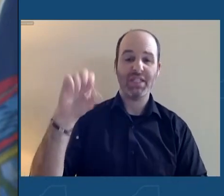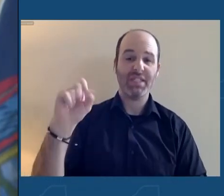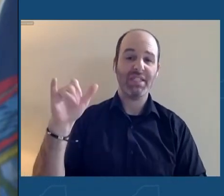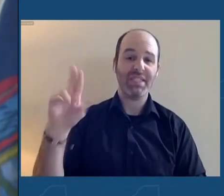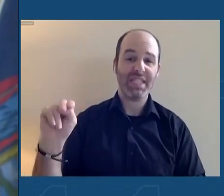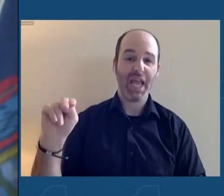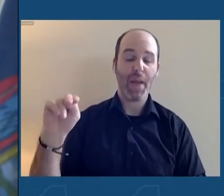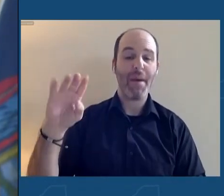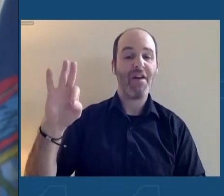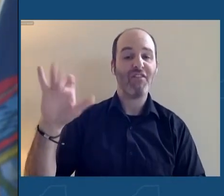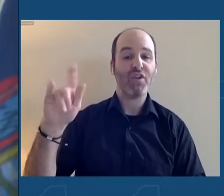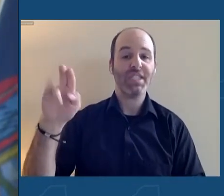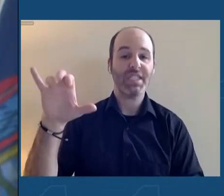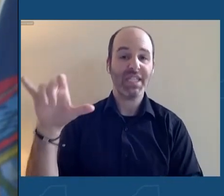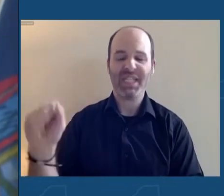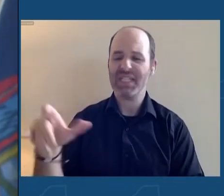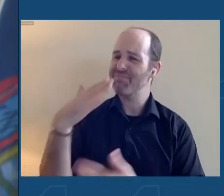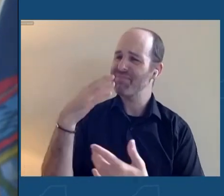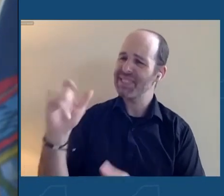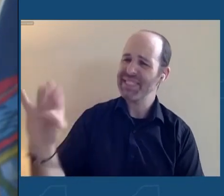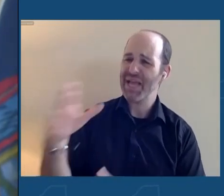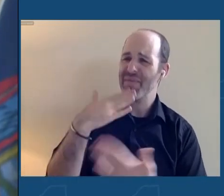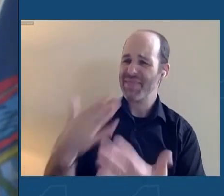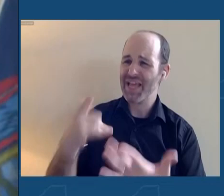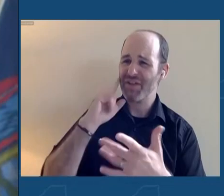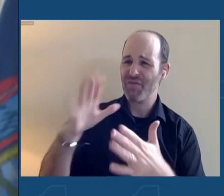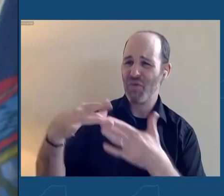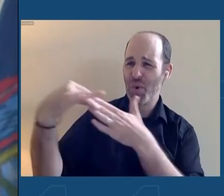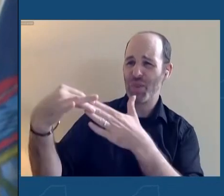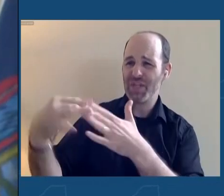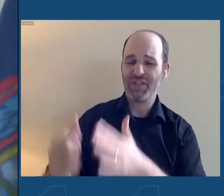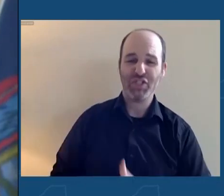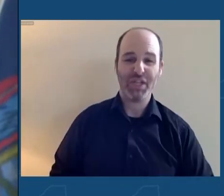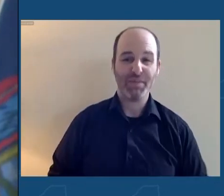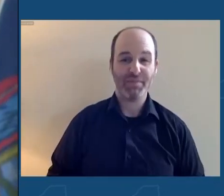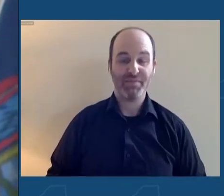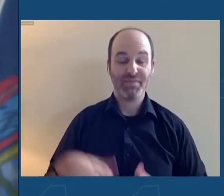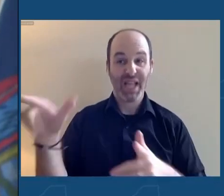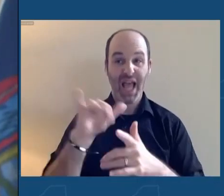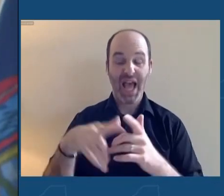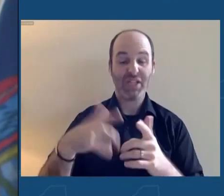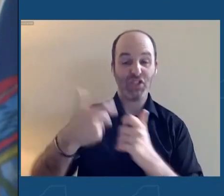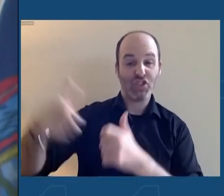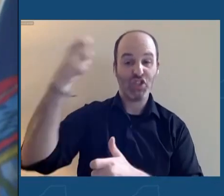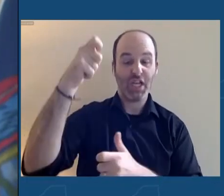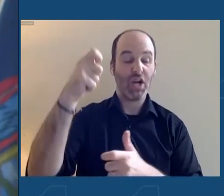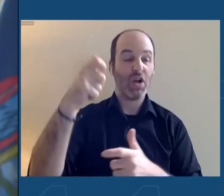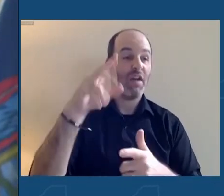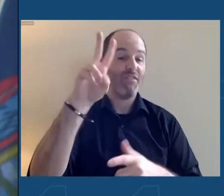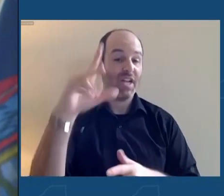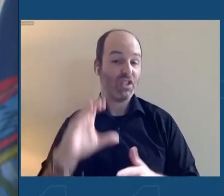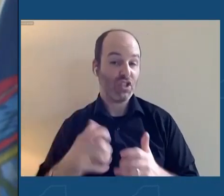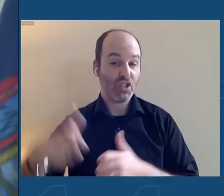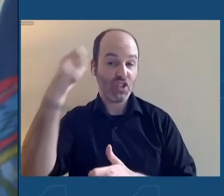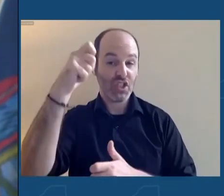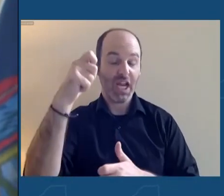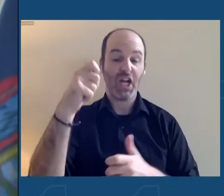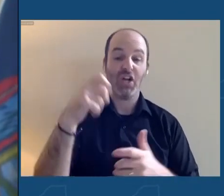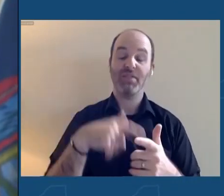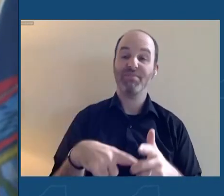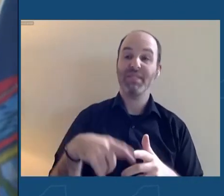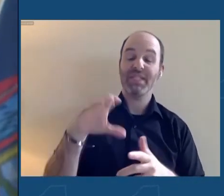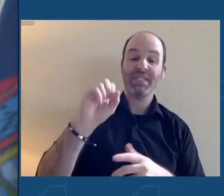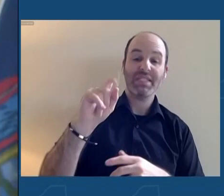you so much for your leadership as board chair. Vice Chairman Kevin Hicks, Chief Steve Hyder,